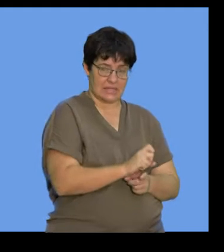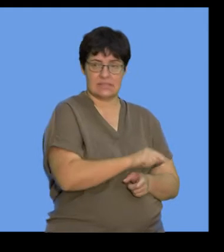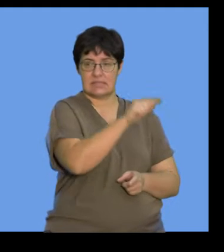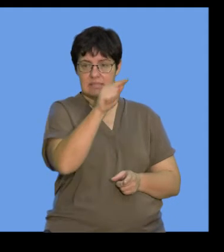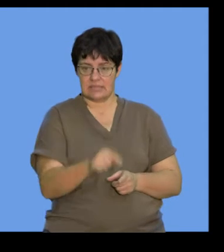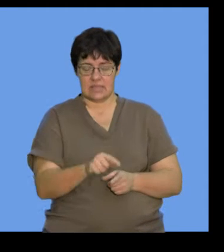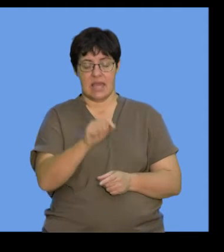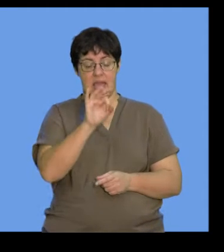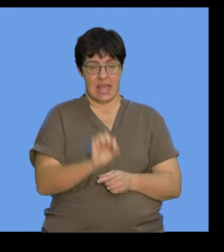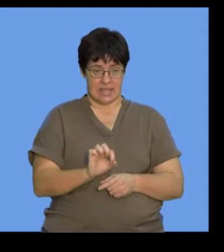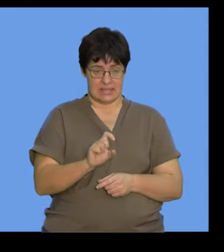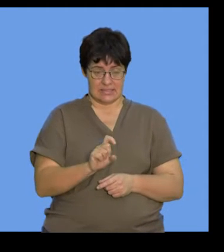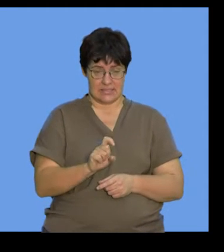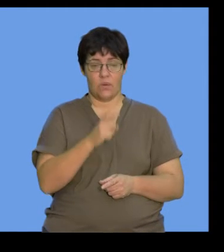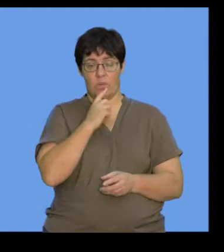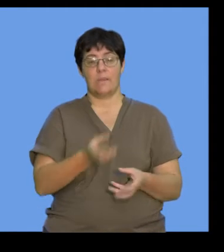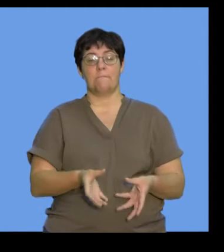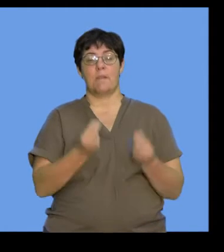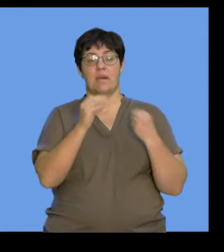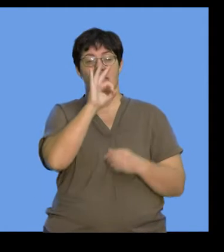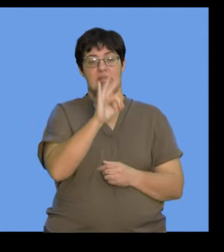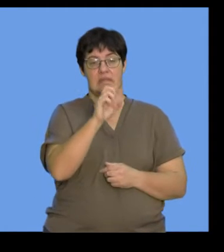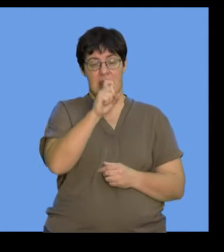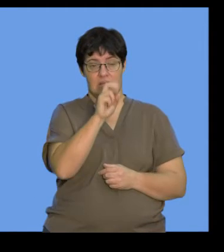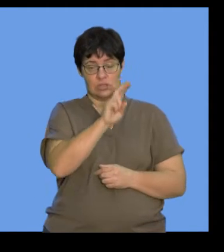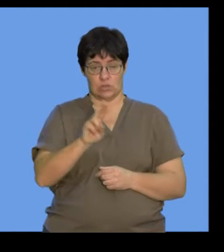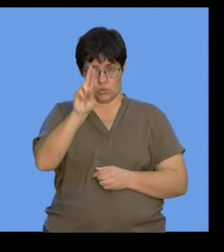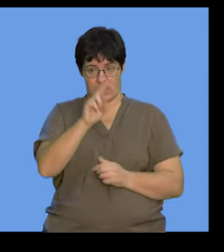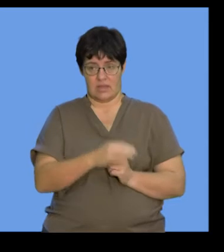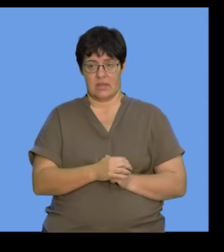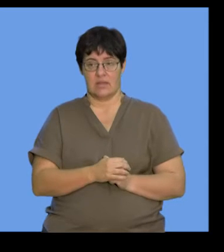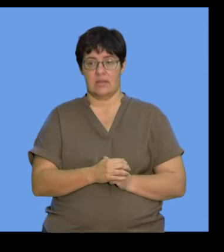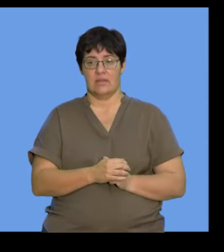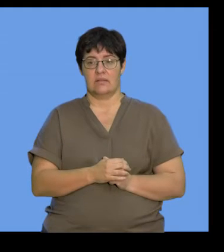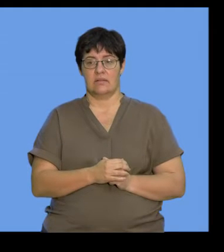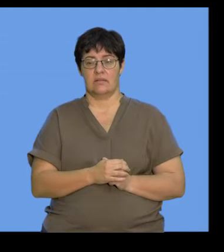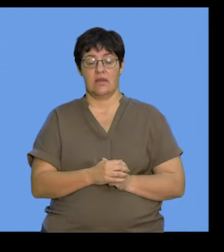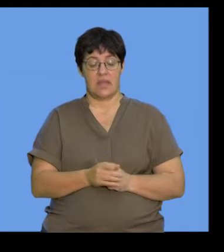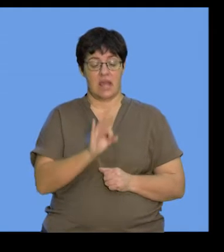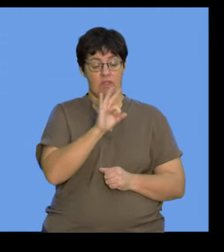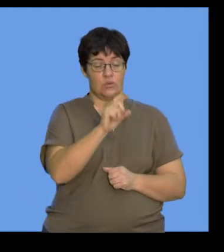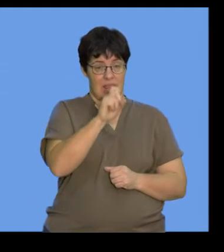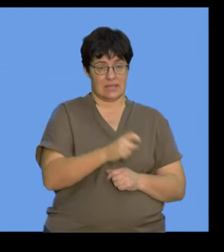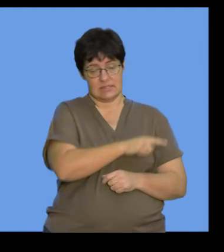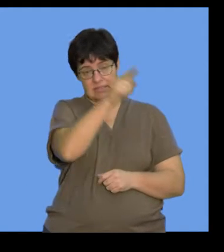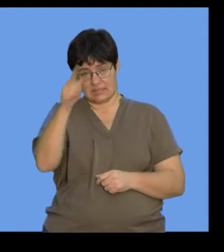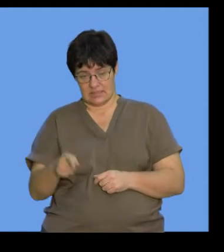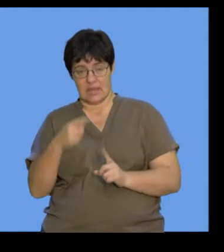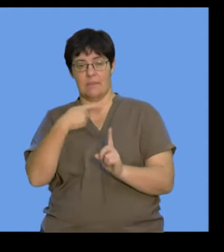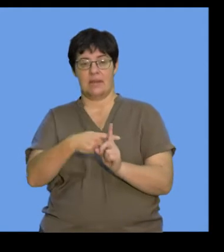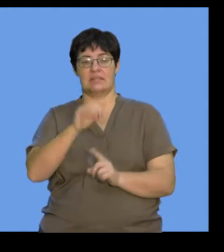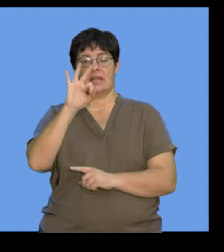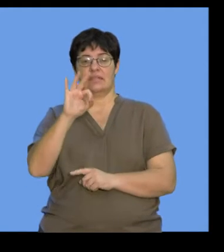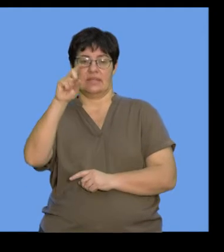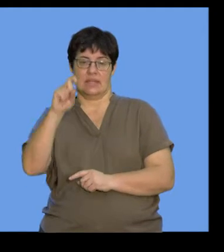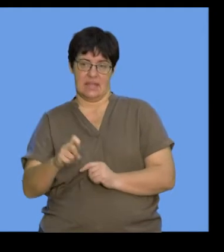multiply the 3x with the x, I will then get this as 3x squared, and then the 3x with the 3